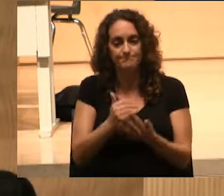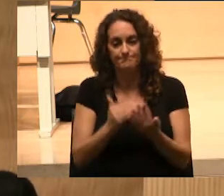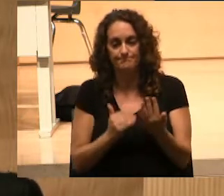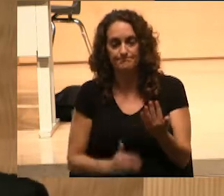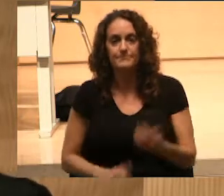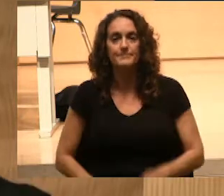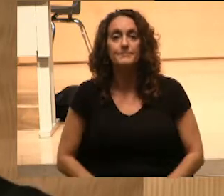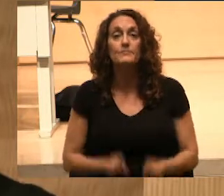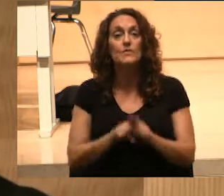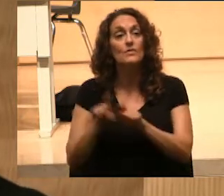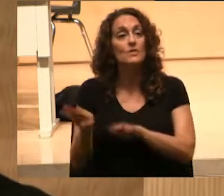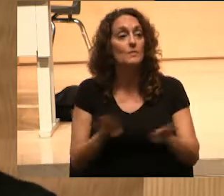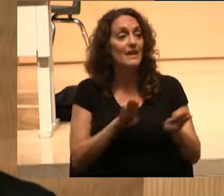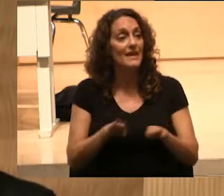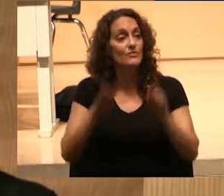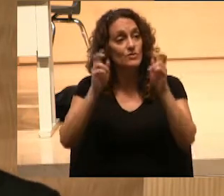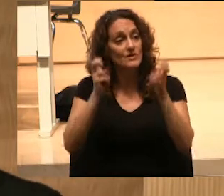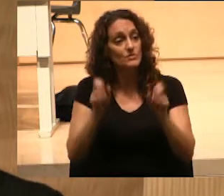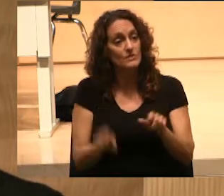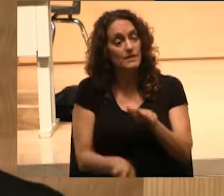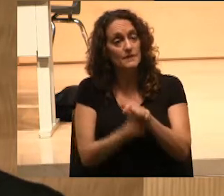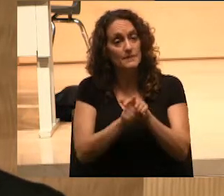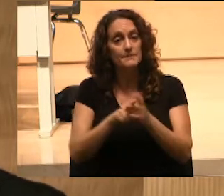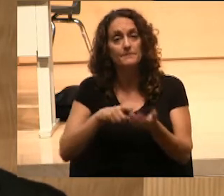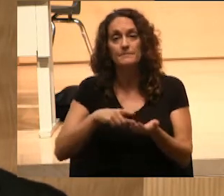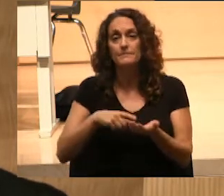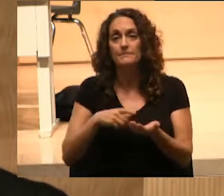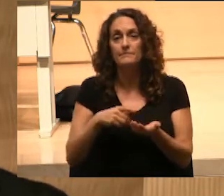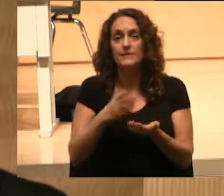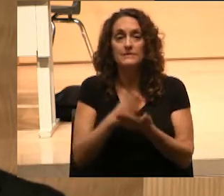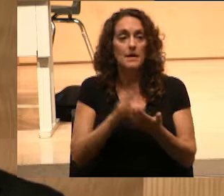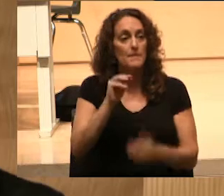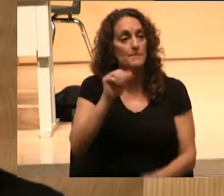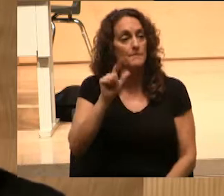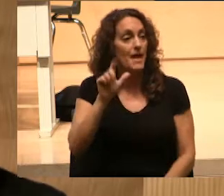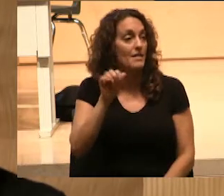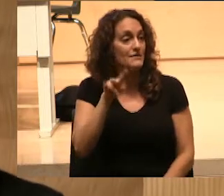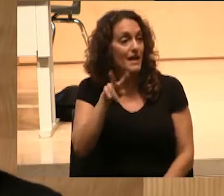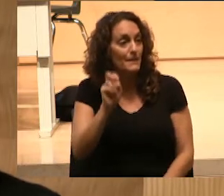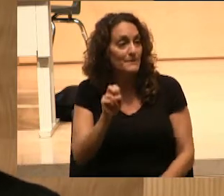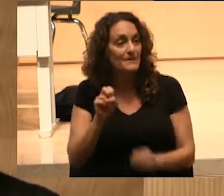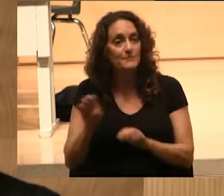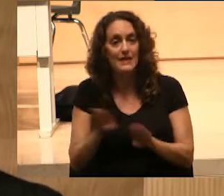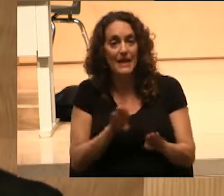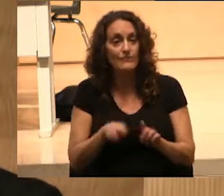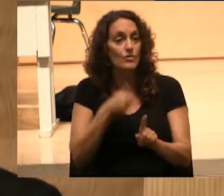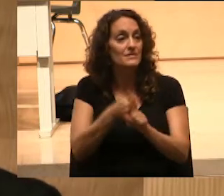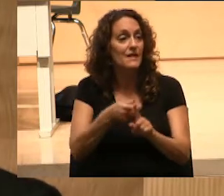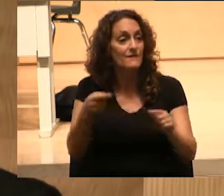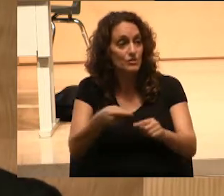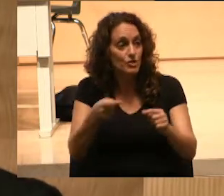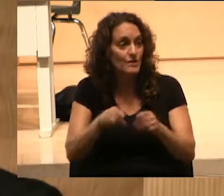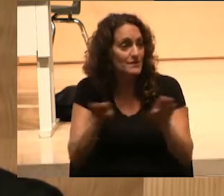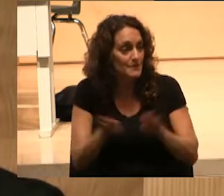Often also behavioral issues, including some what we would consider maladaptive behavior, self-injurious behavior,